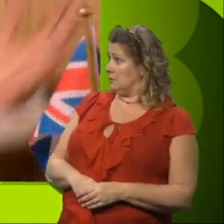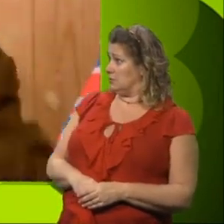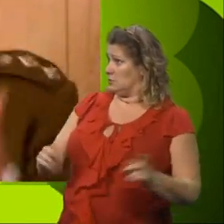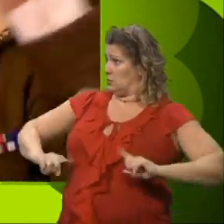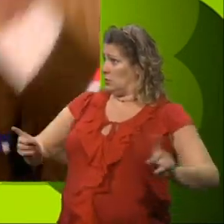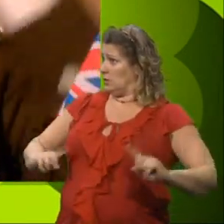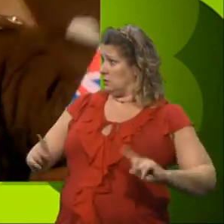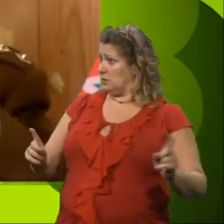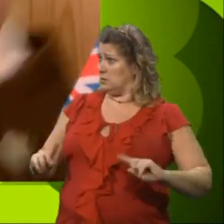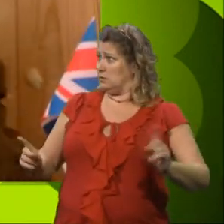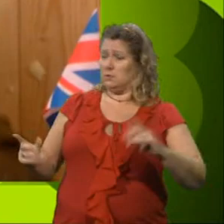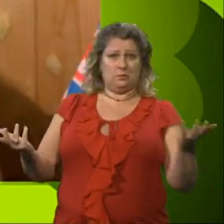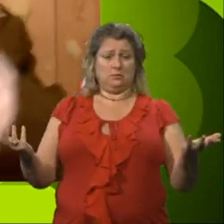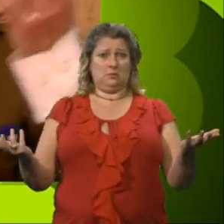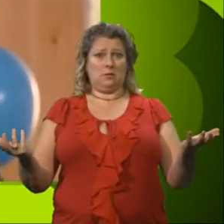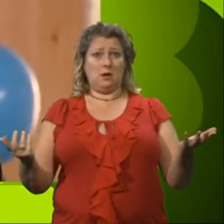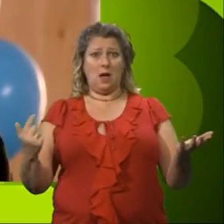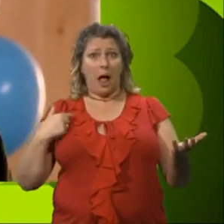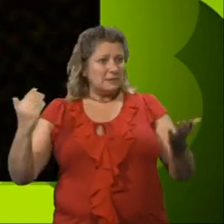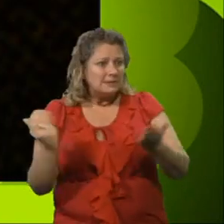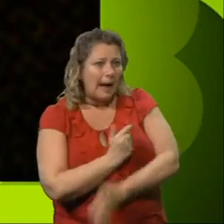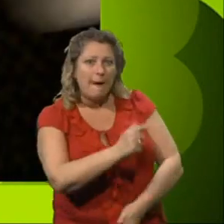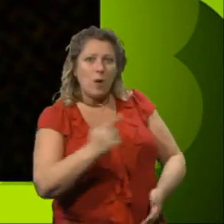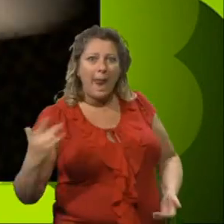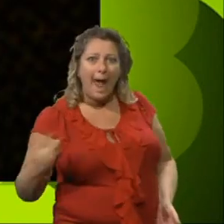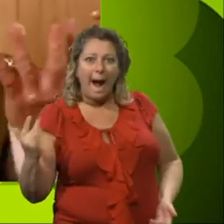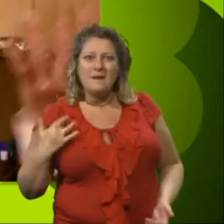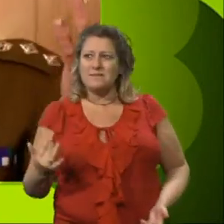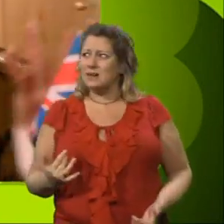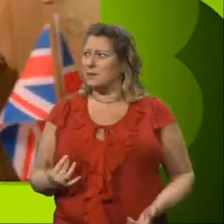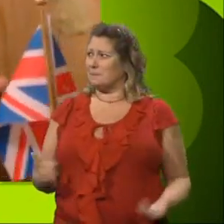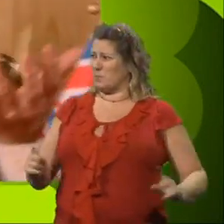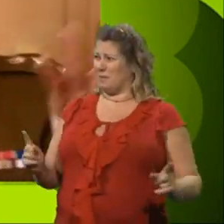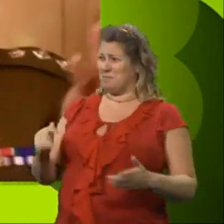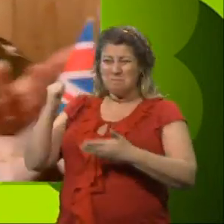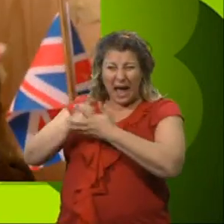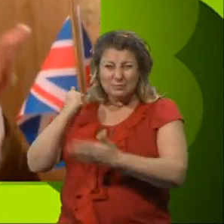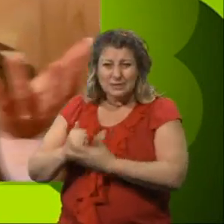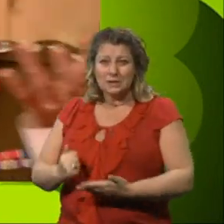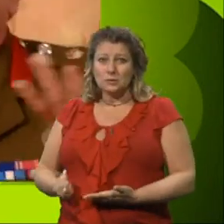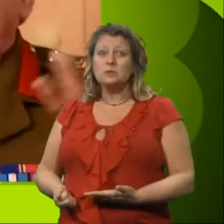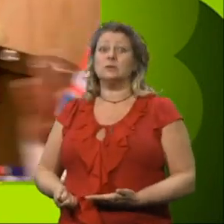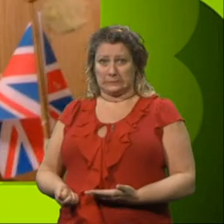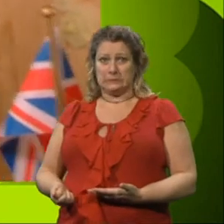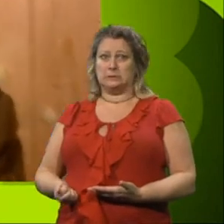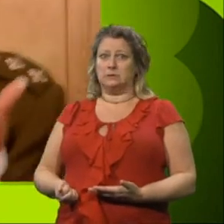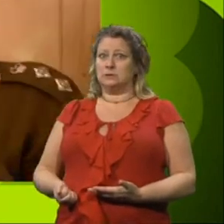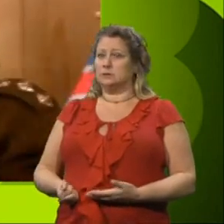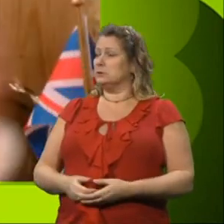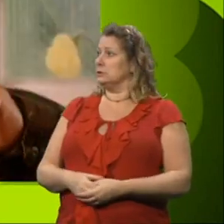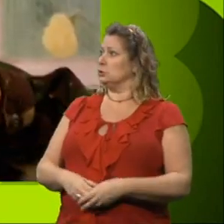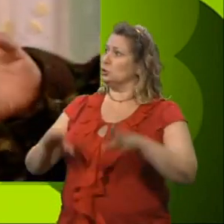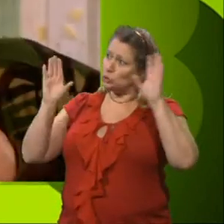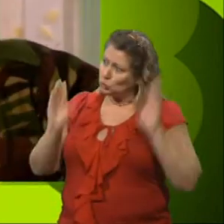What is going on? I'm saving your life, Colonel. Mashed potato? Exactly. Stop